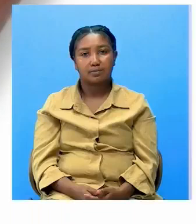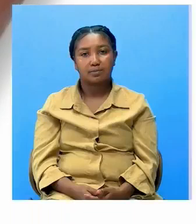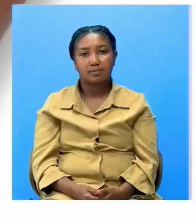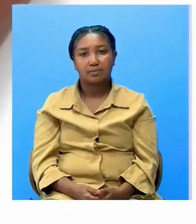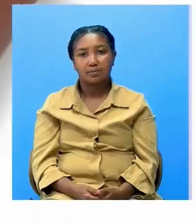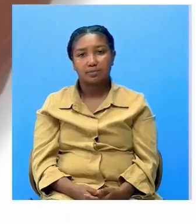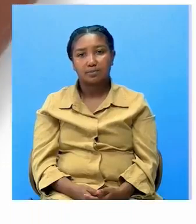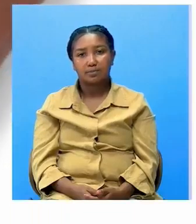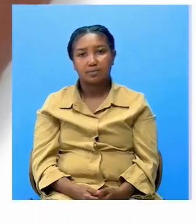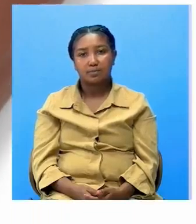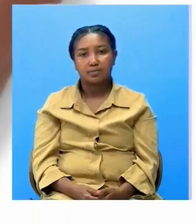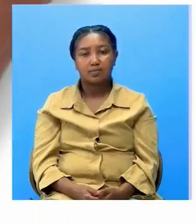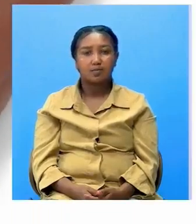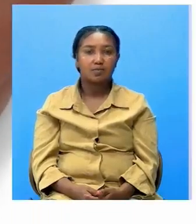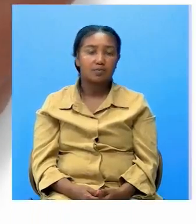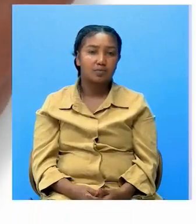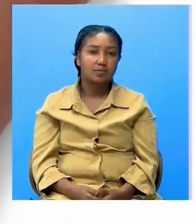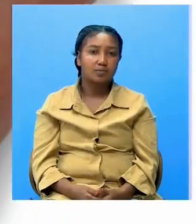colon,